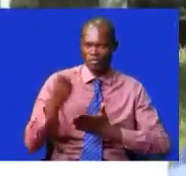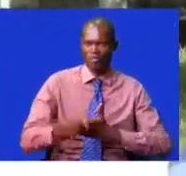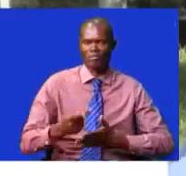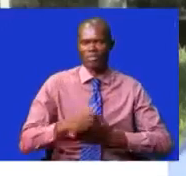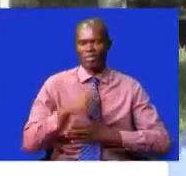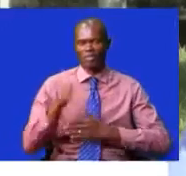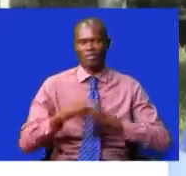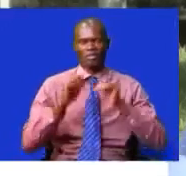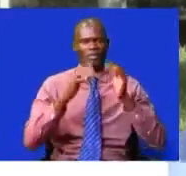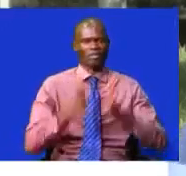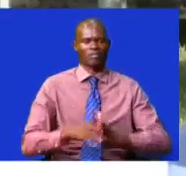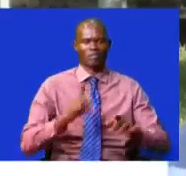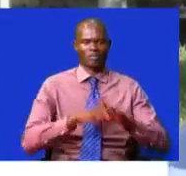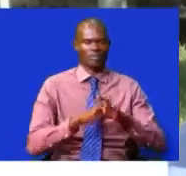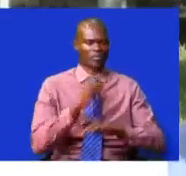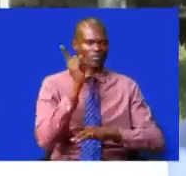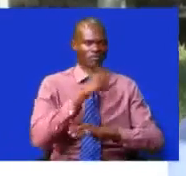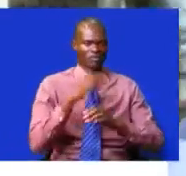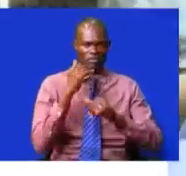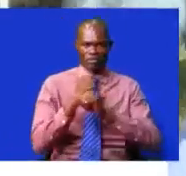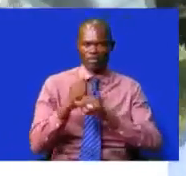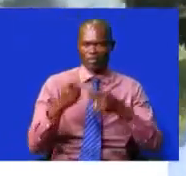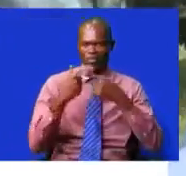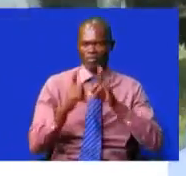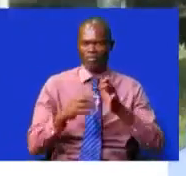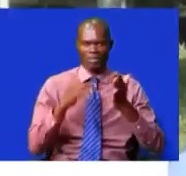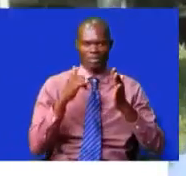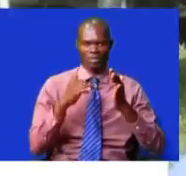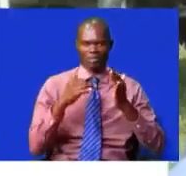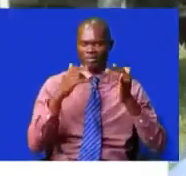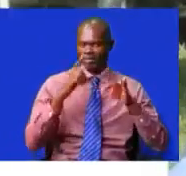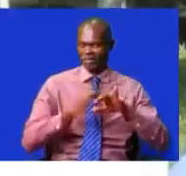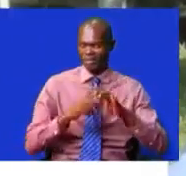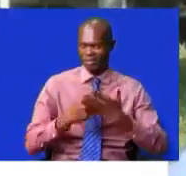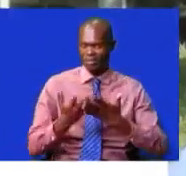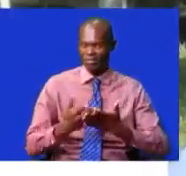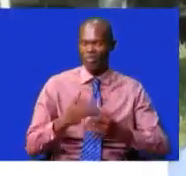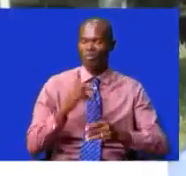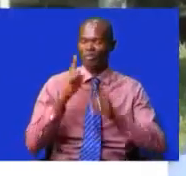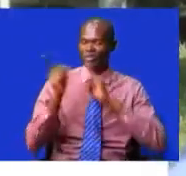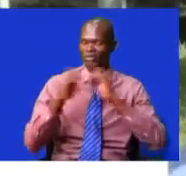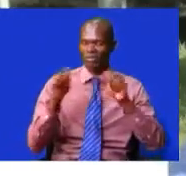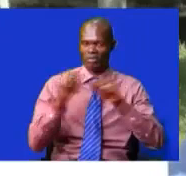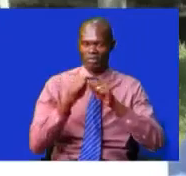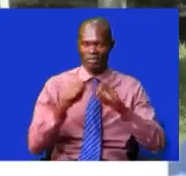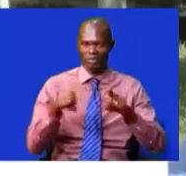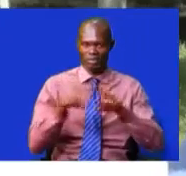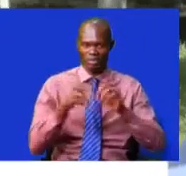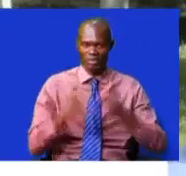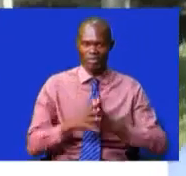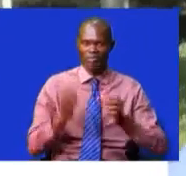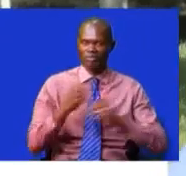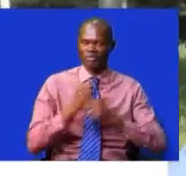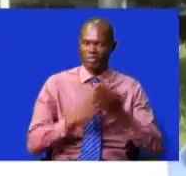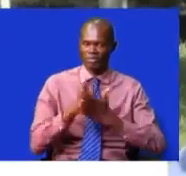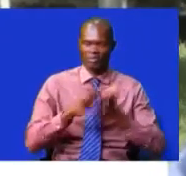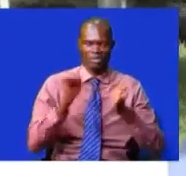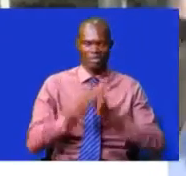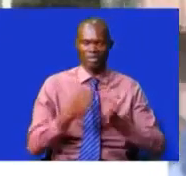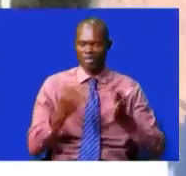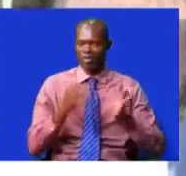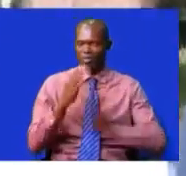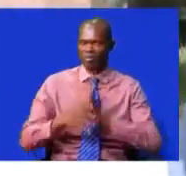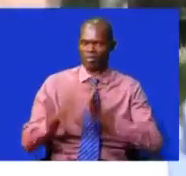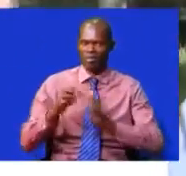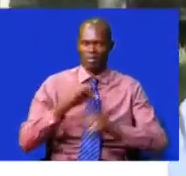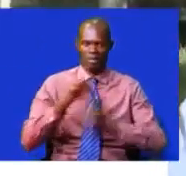ama ne gitieko tich. But as we talk, I've been assured gi the National Coordination Unit mar the program ni